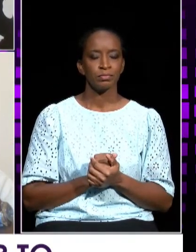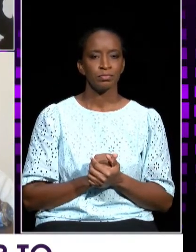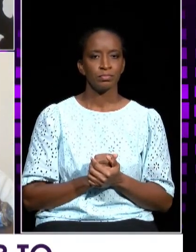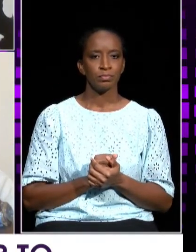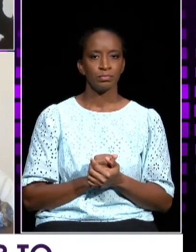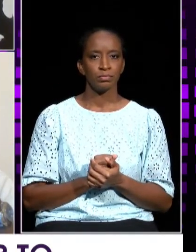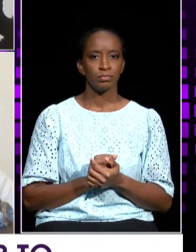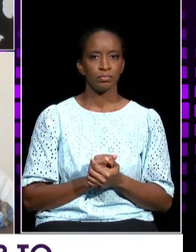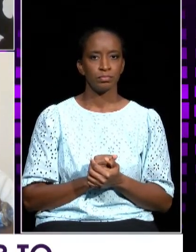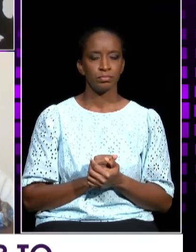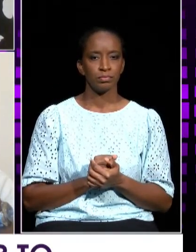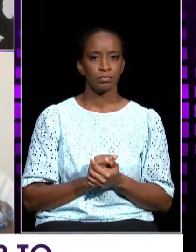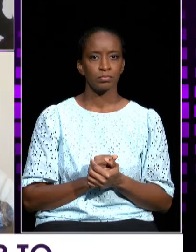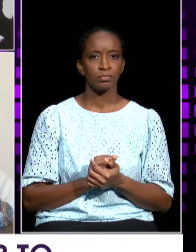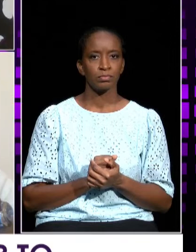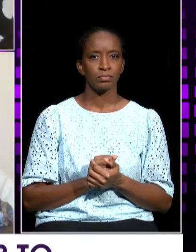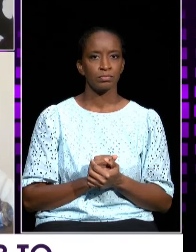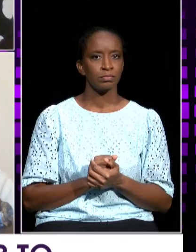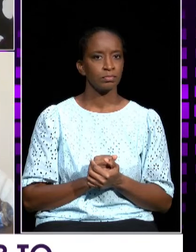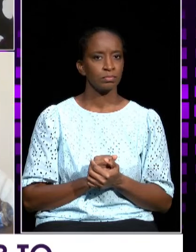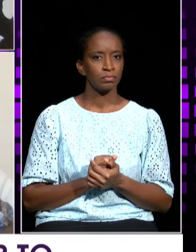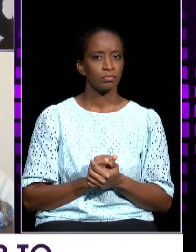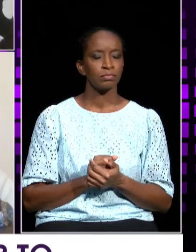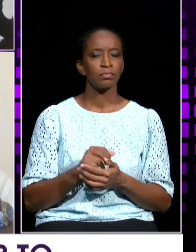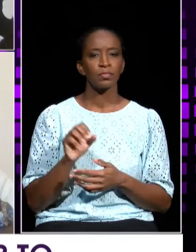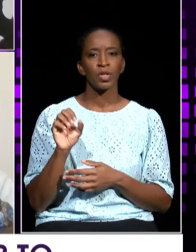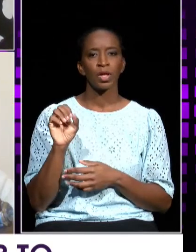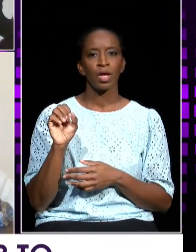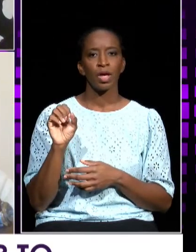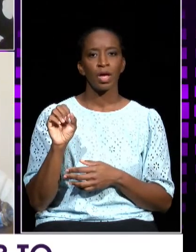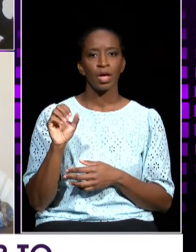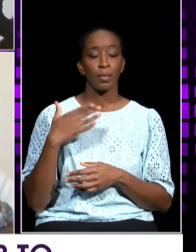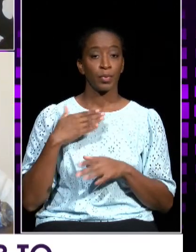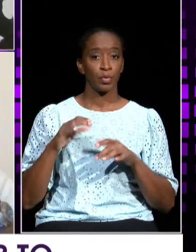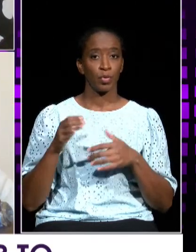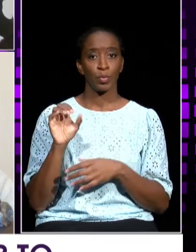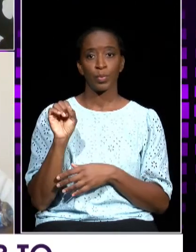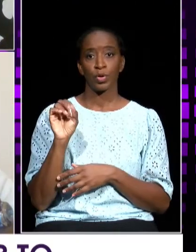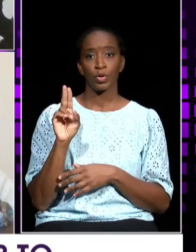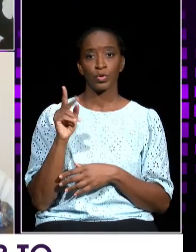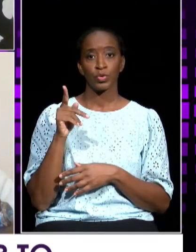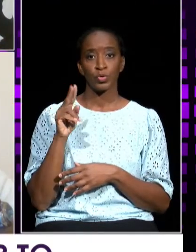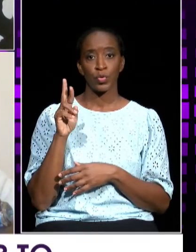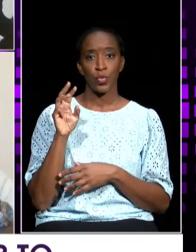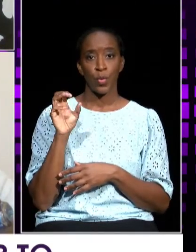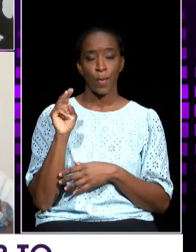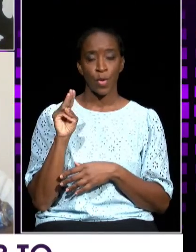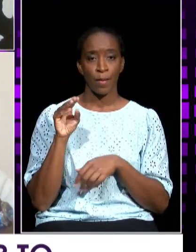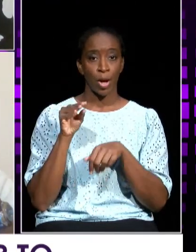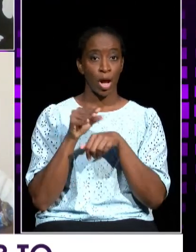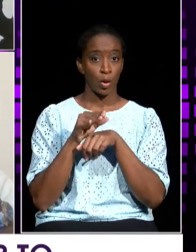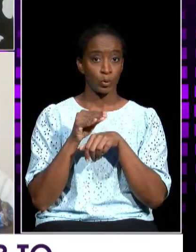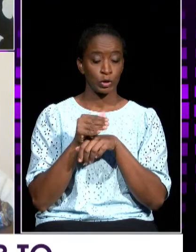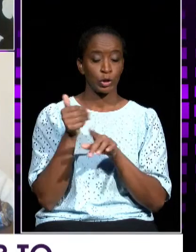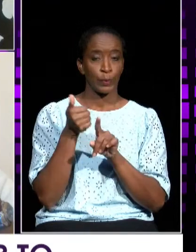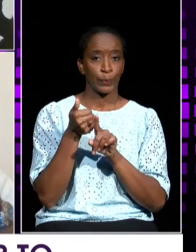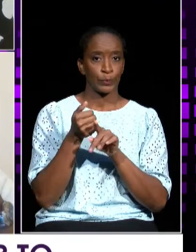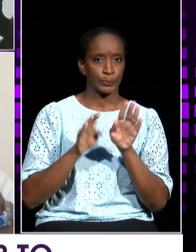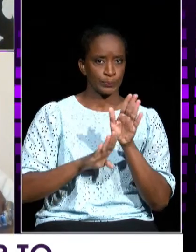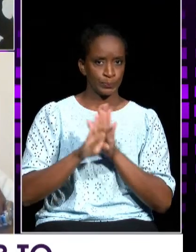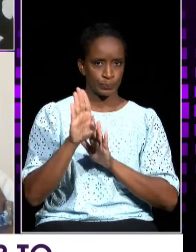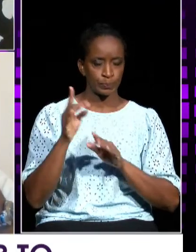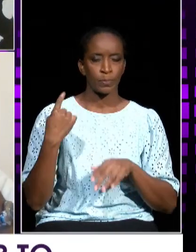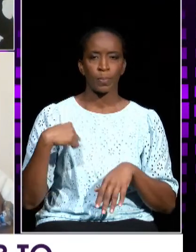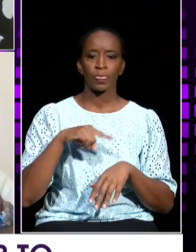Well, Supreme Counseling for Personal Development, we offer programs for young people. We teach young